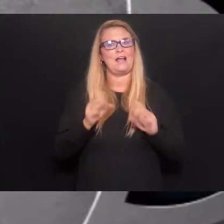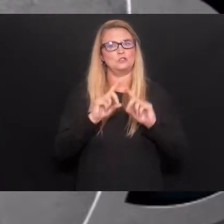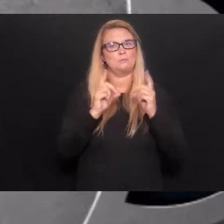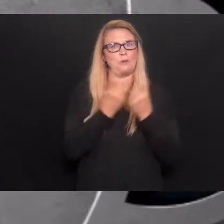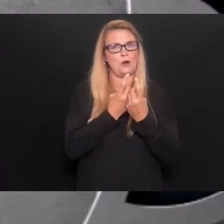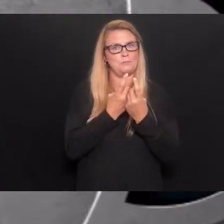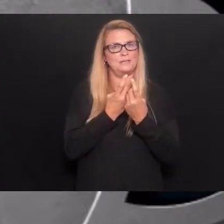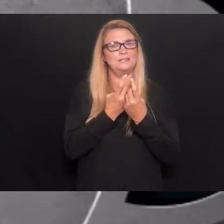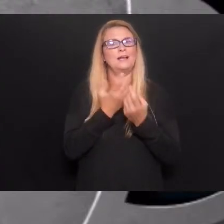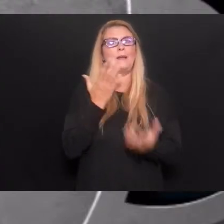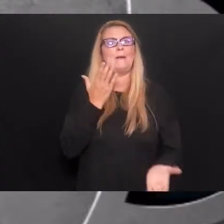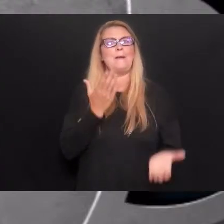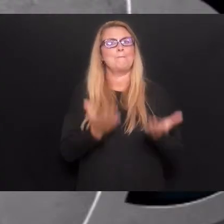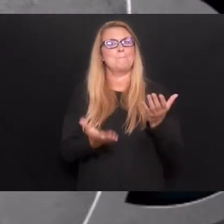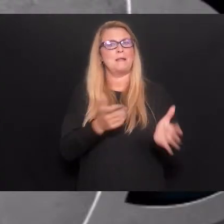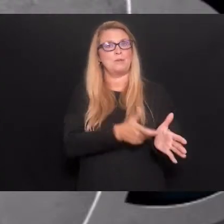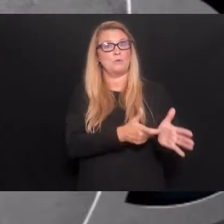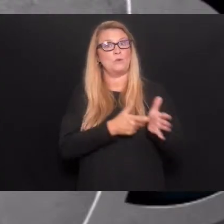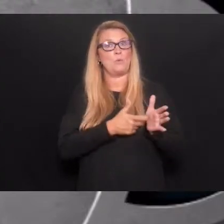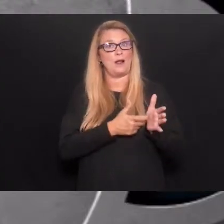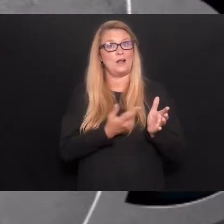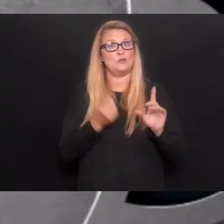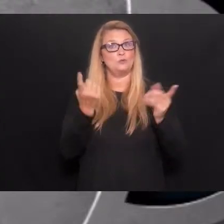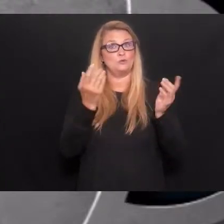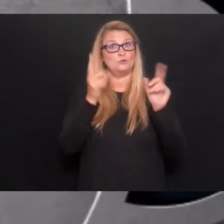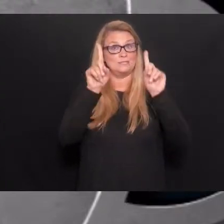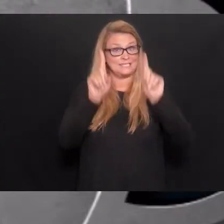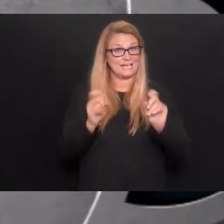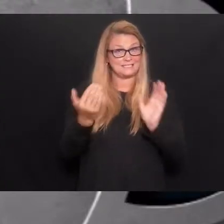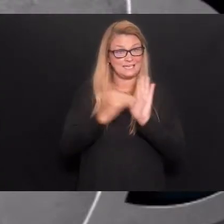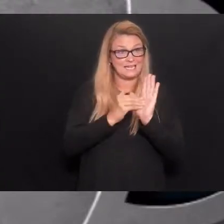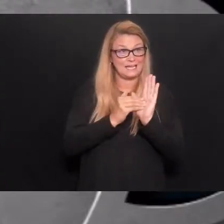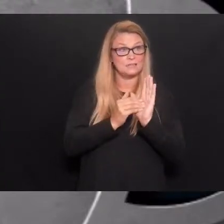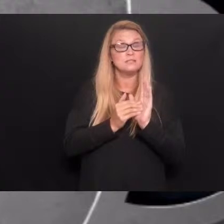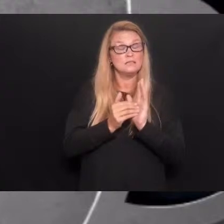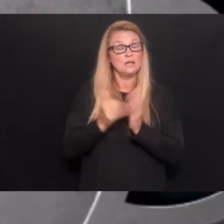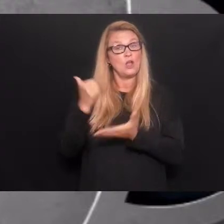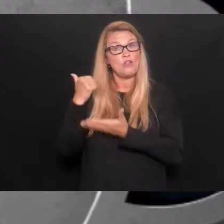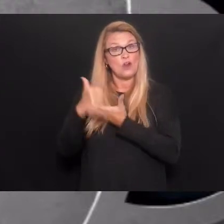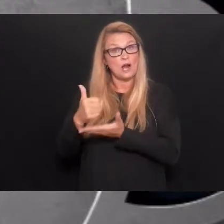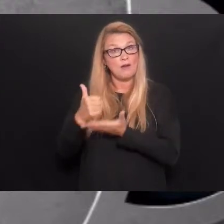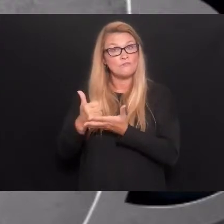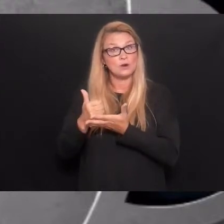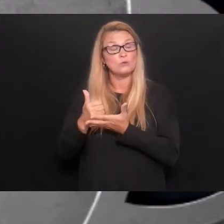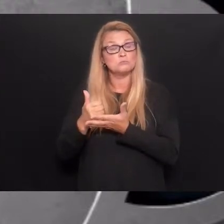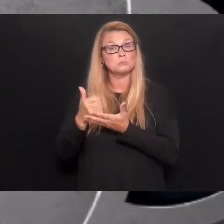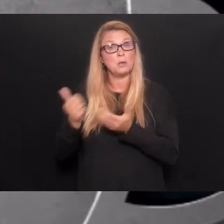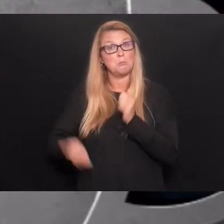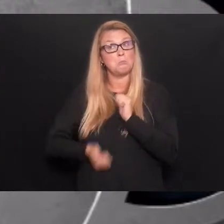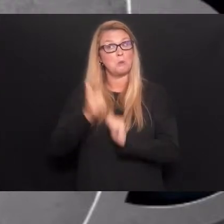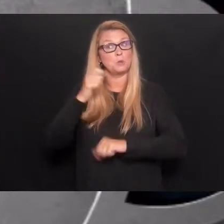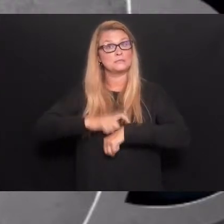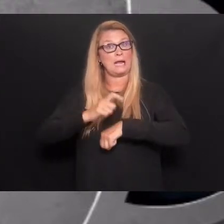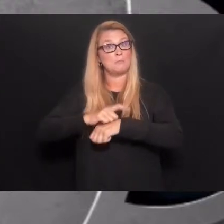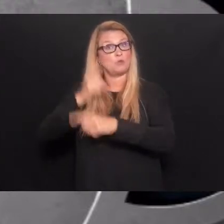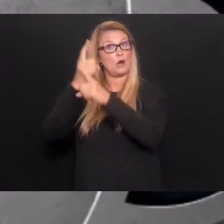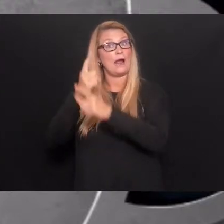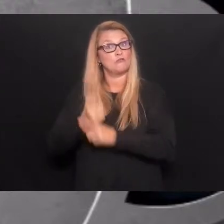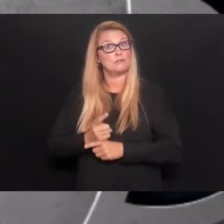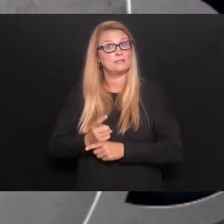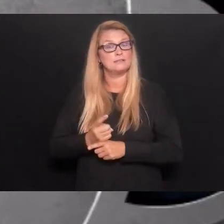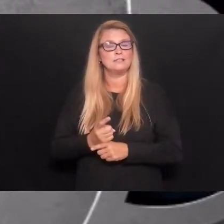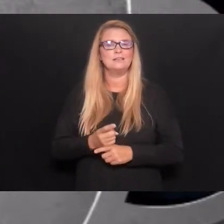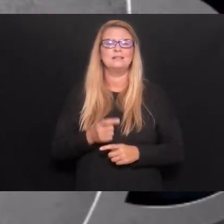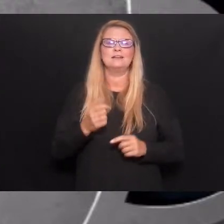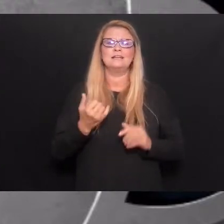may require you to do another test, but they are useful, they are accurate. But if you're positive, to self-isolate at home, and